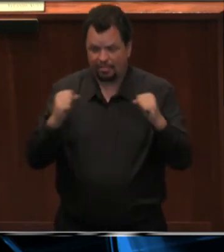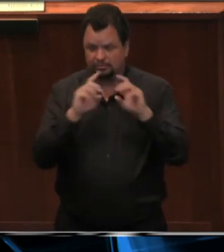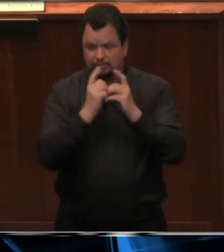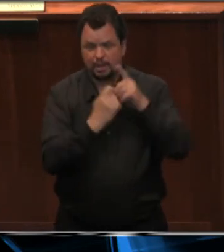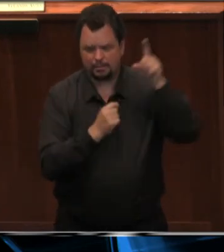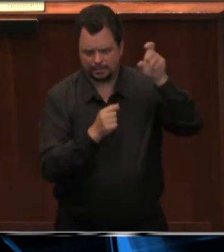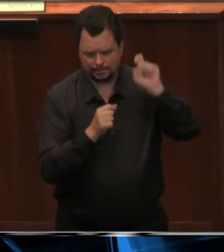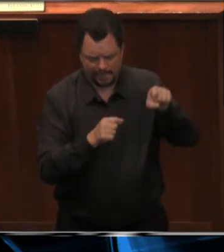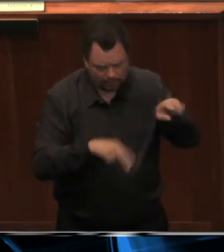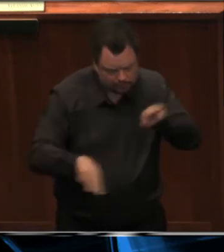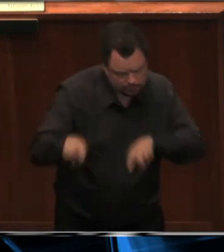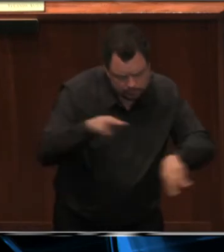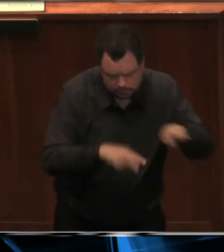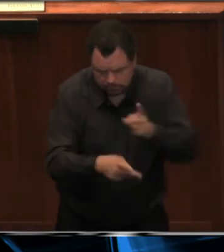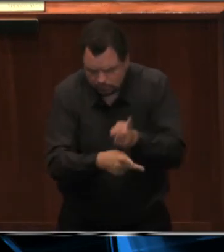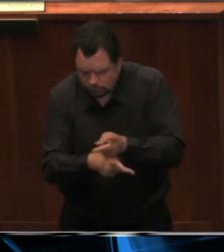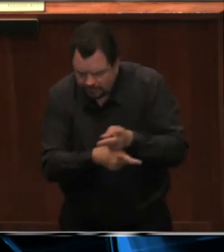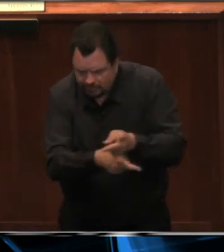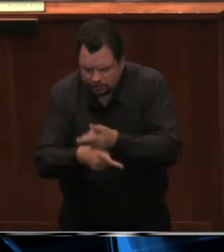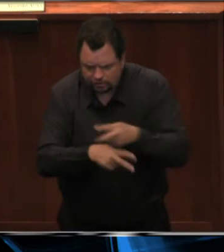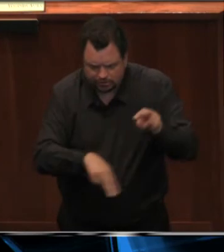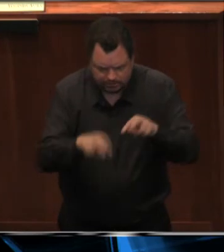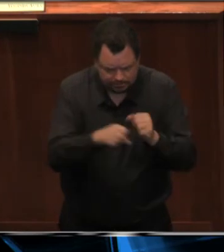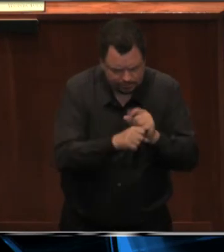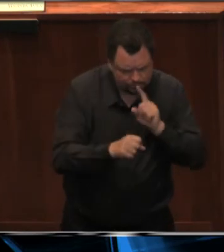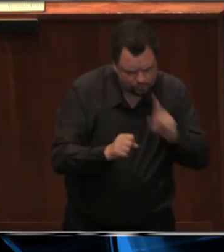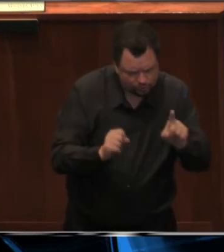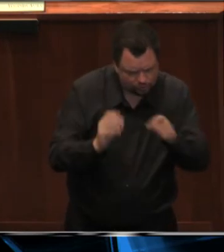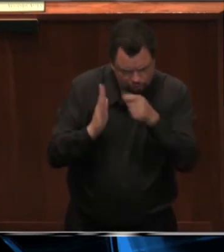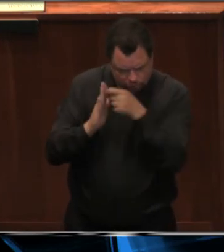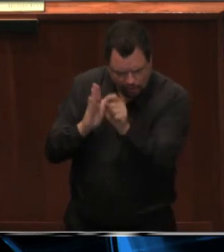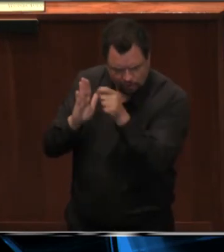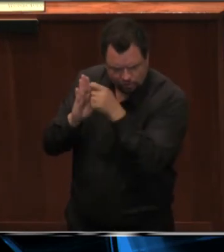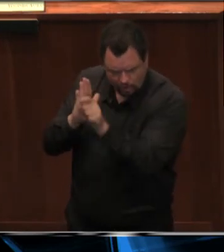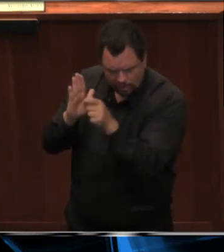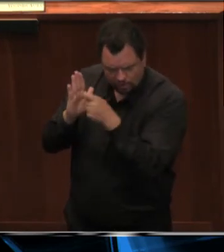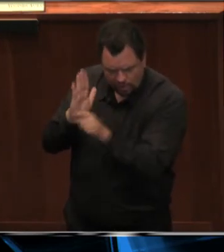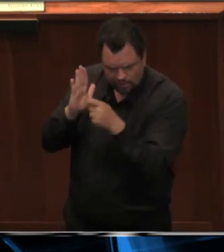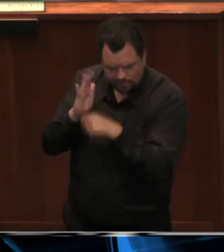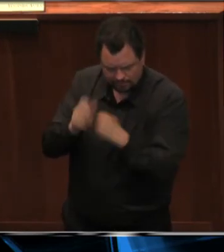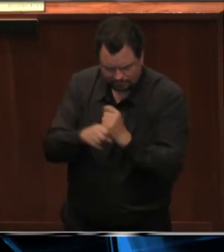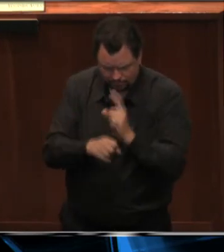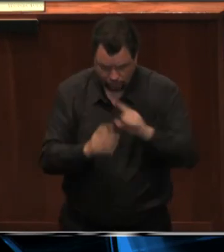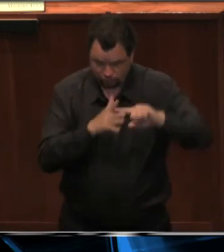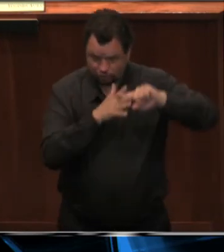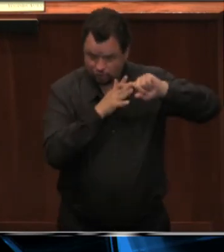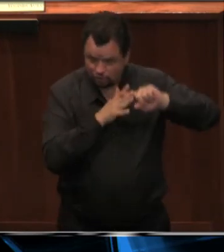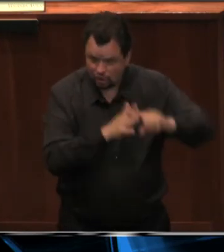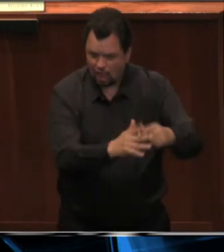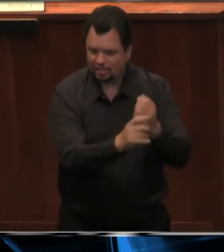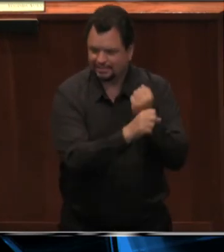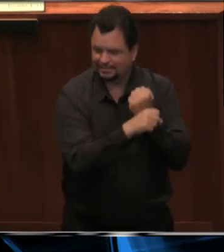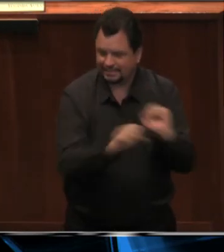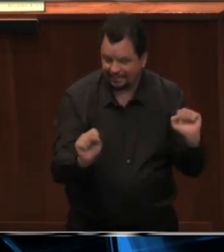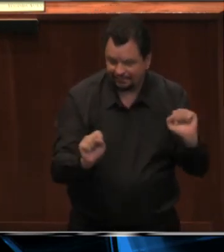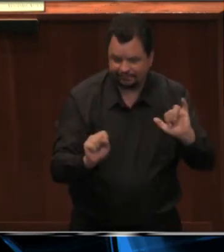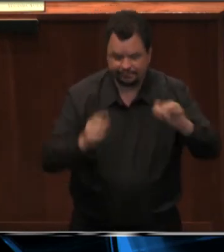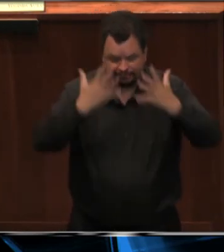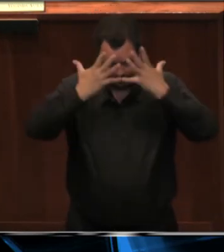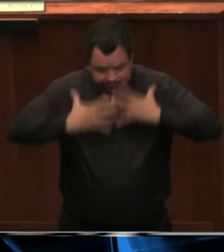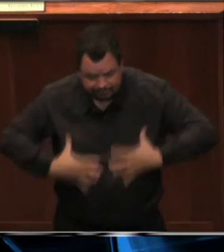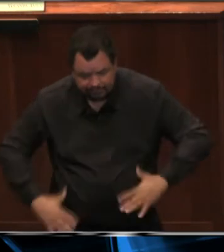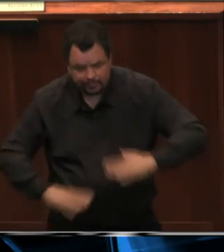of requirements to safely begin in-person learning. Things like required PPE, required thresholds for